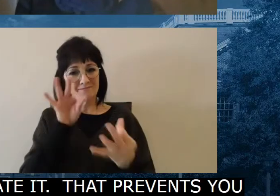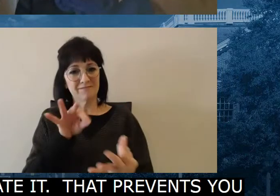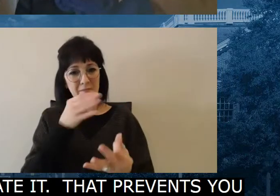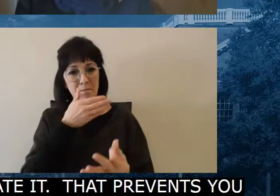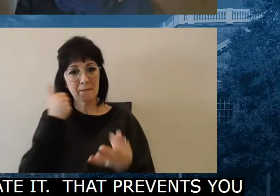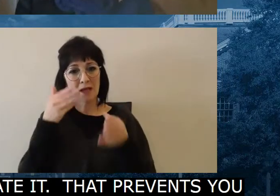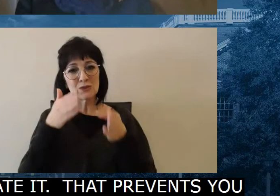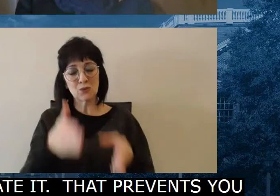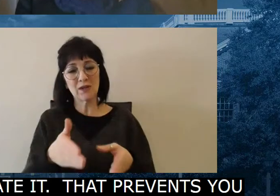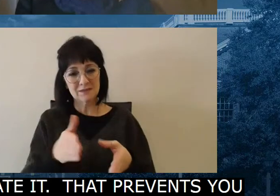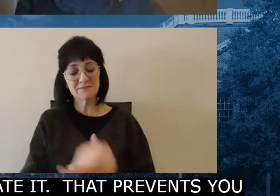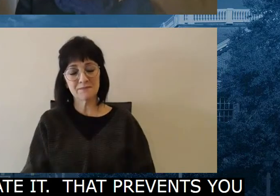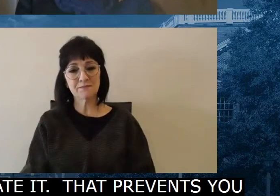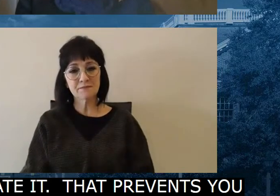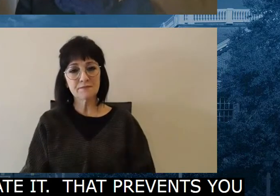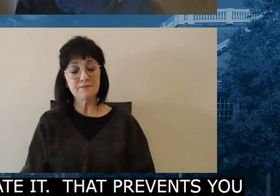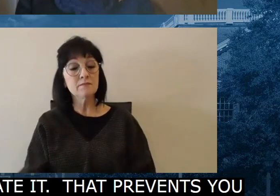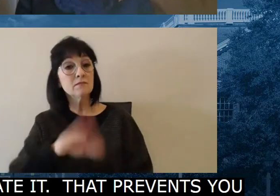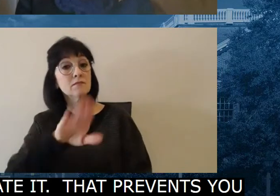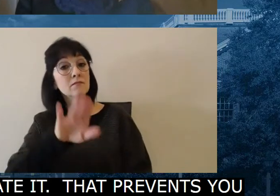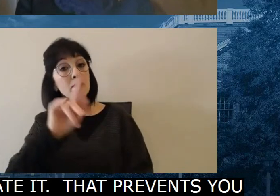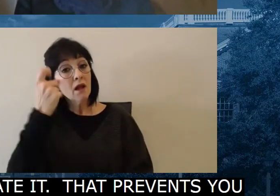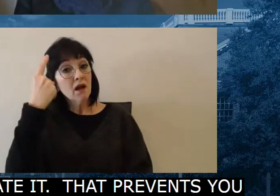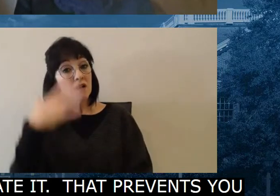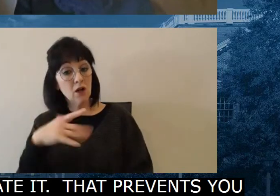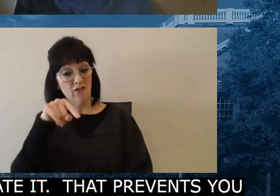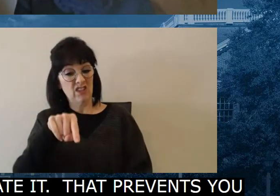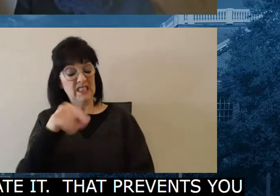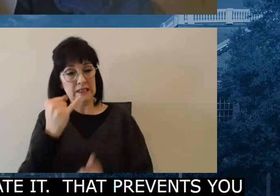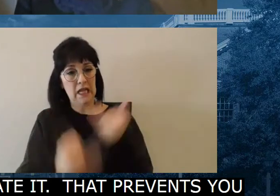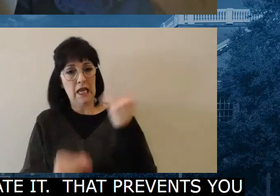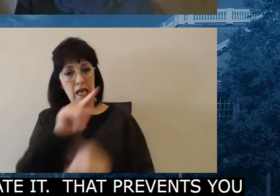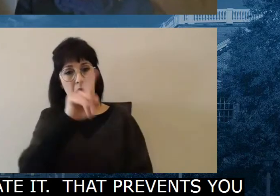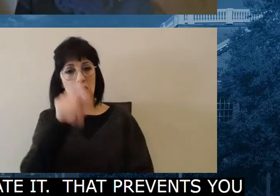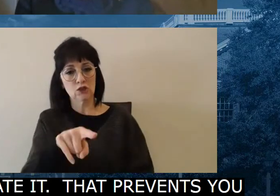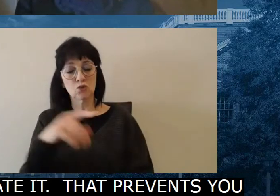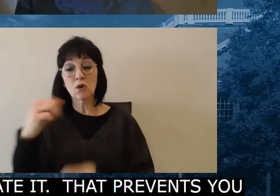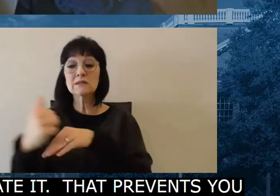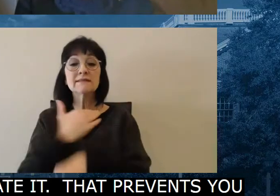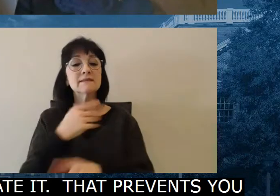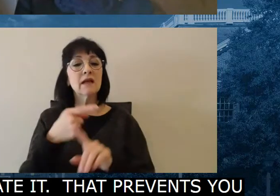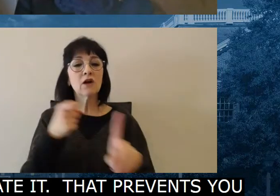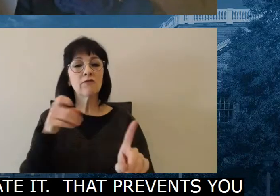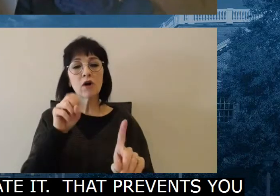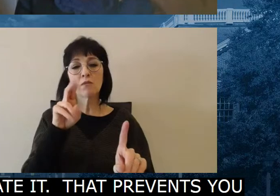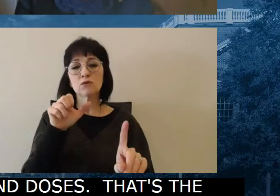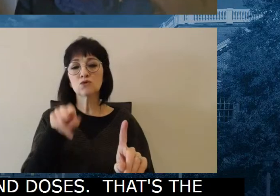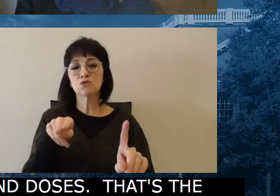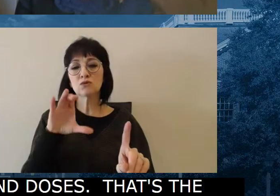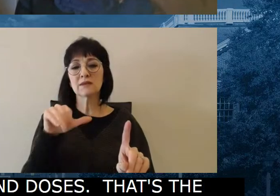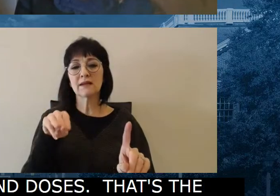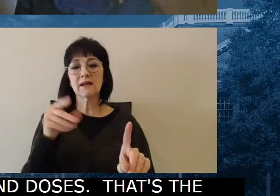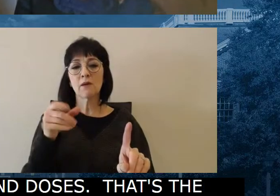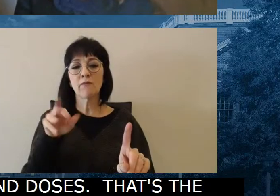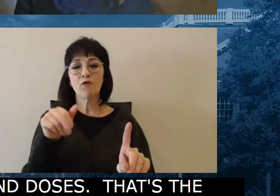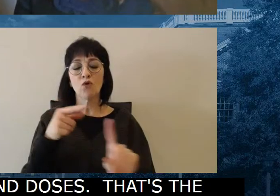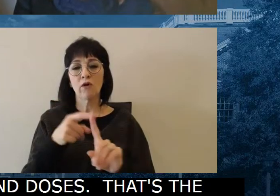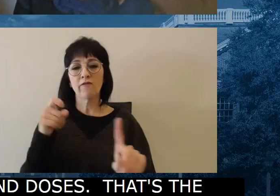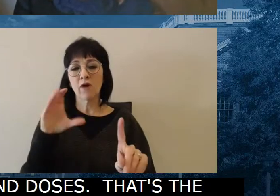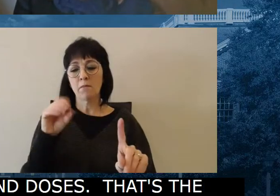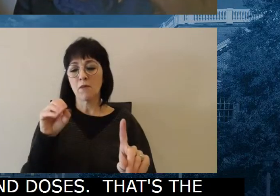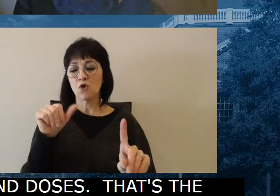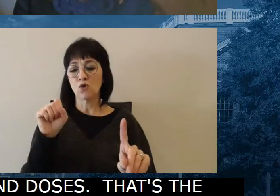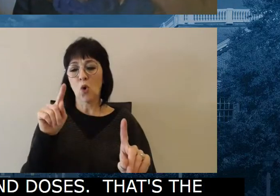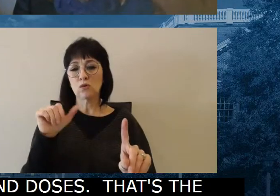All right, Governor, this is the last question. It's pre-submitted from Susan Canfora at Coastal Point. She asks, what's the best central website